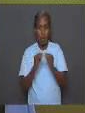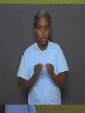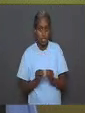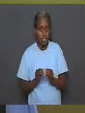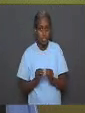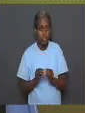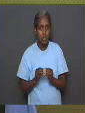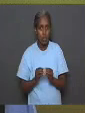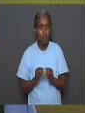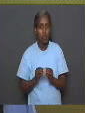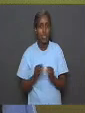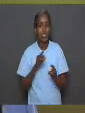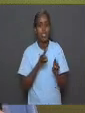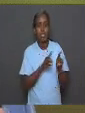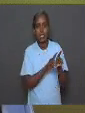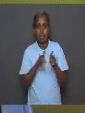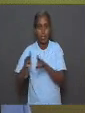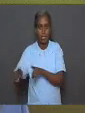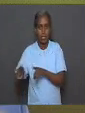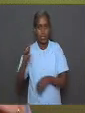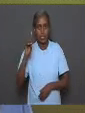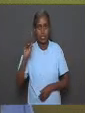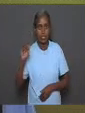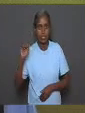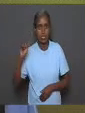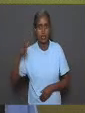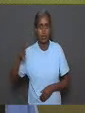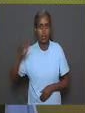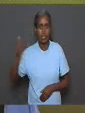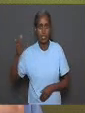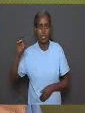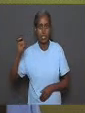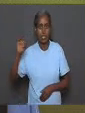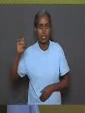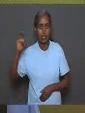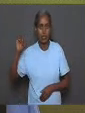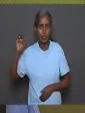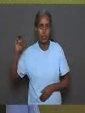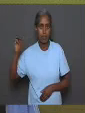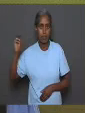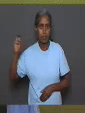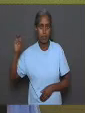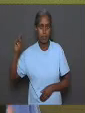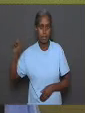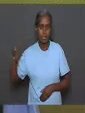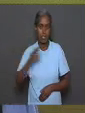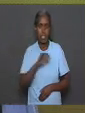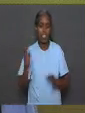of displacement and the addition and subtraction